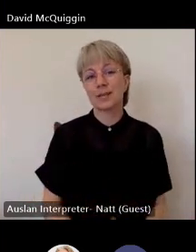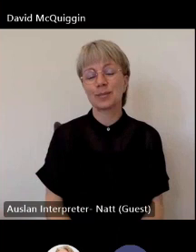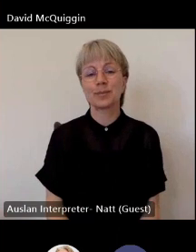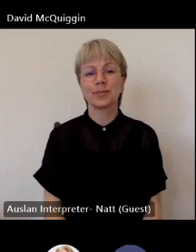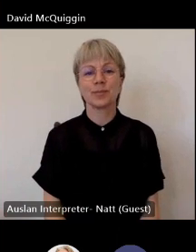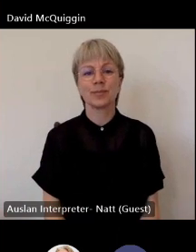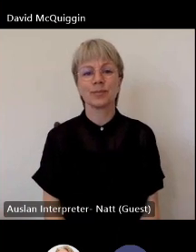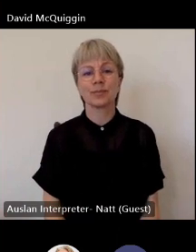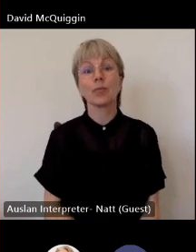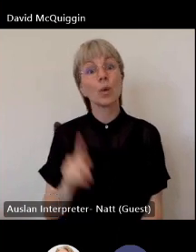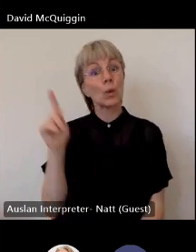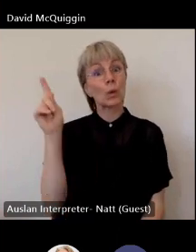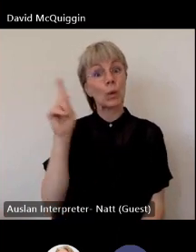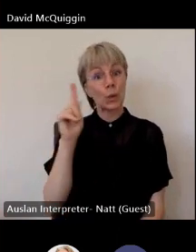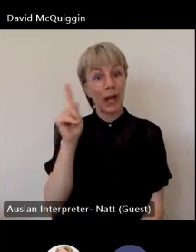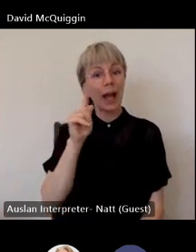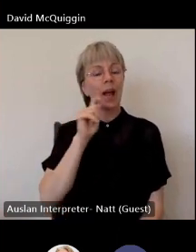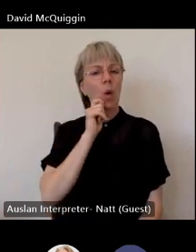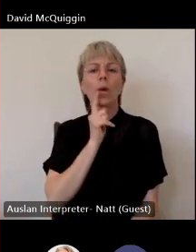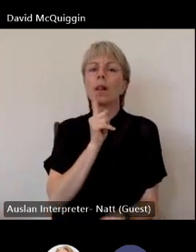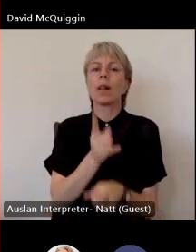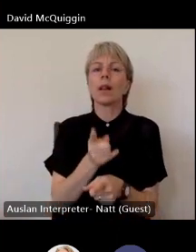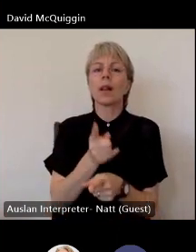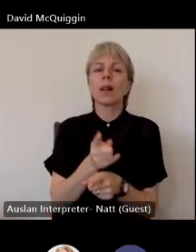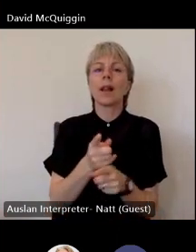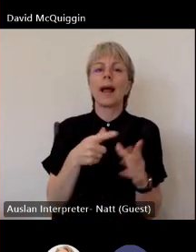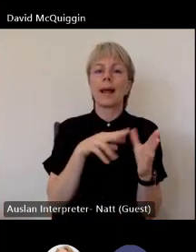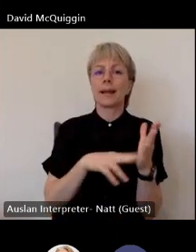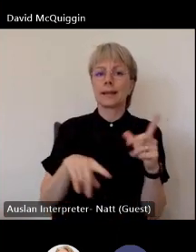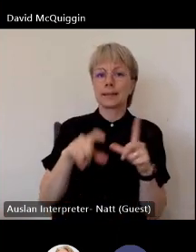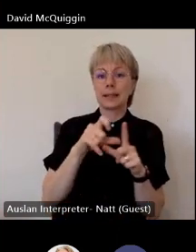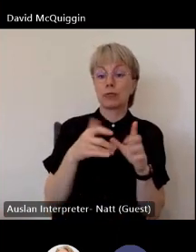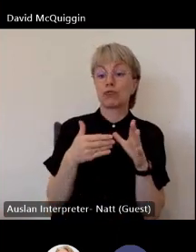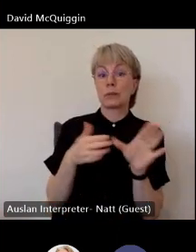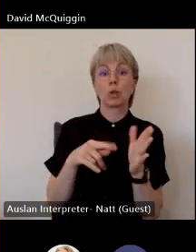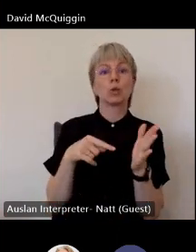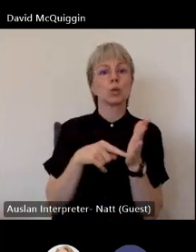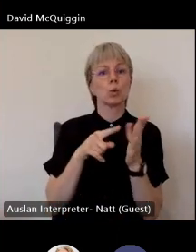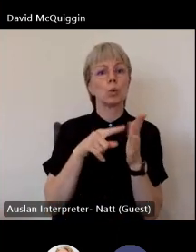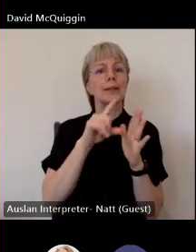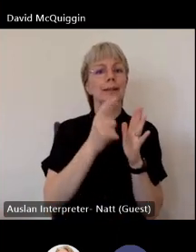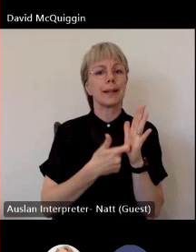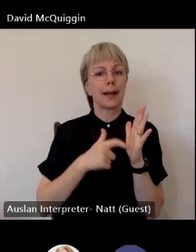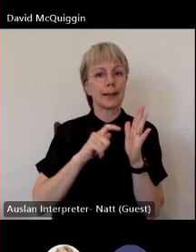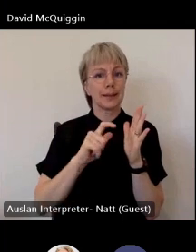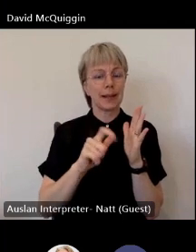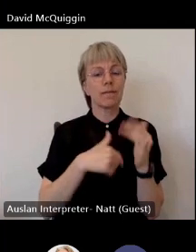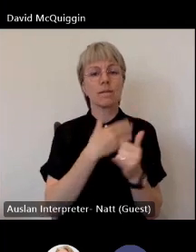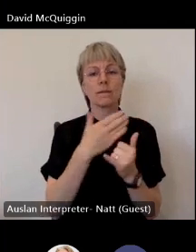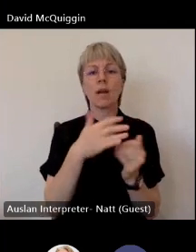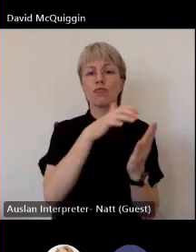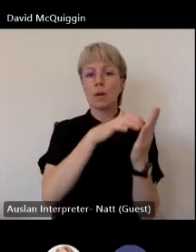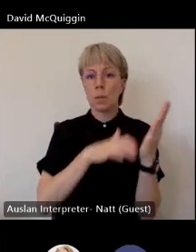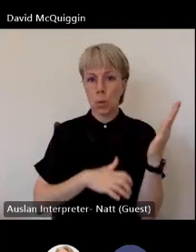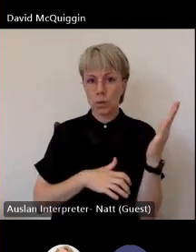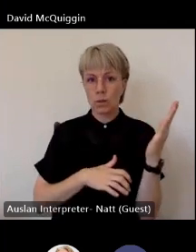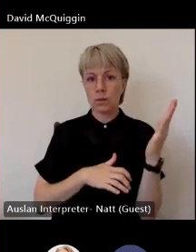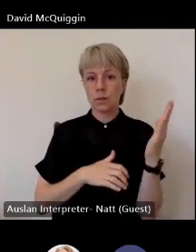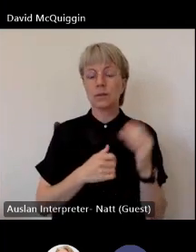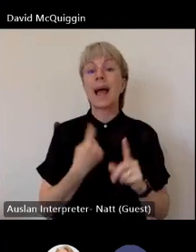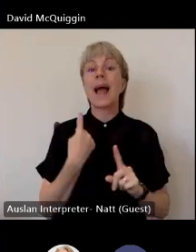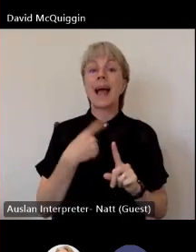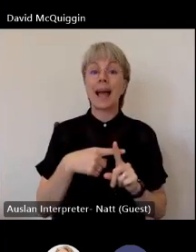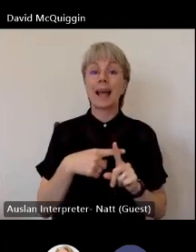Today, I'll be speaking to the Australian Network on Disability response to the Disability Royal Commission final report and our